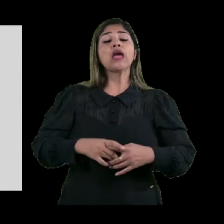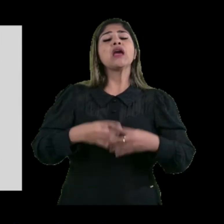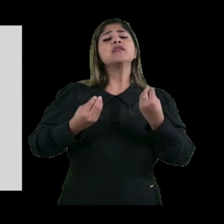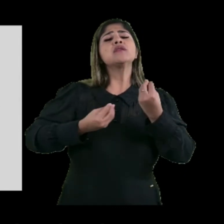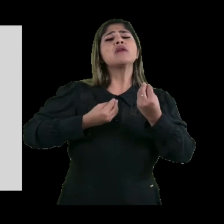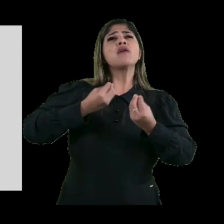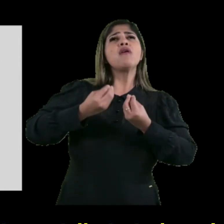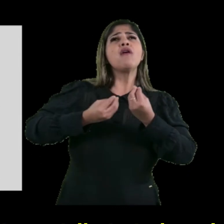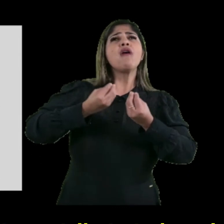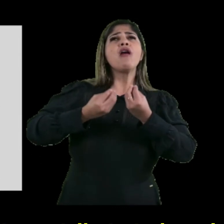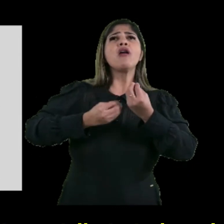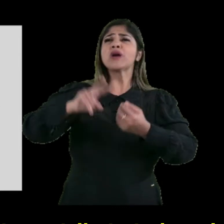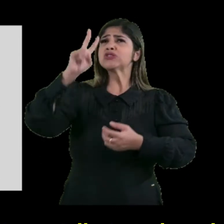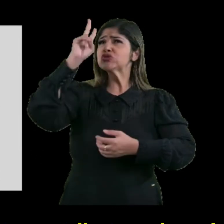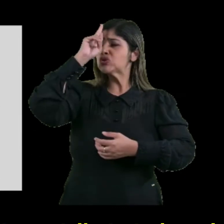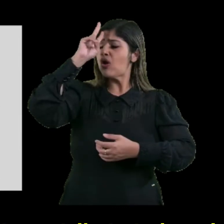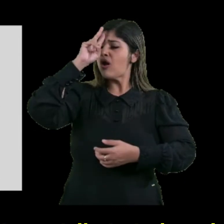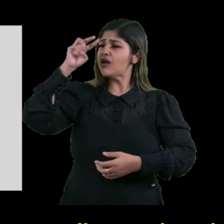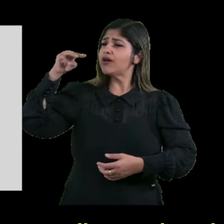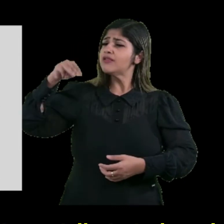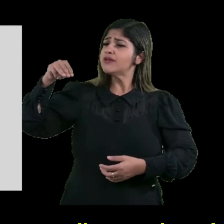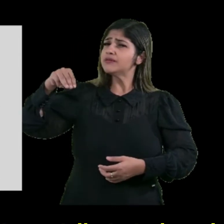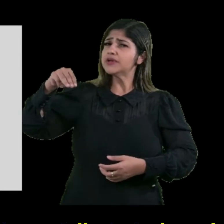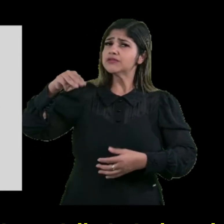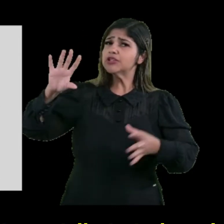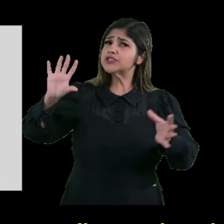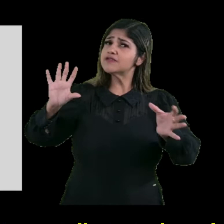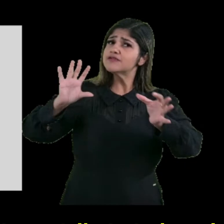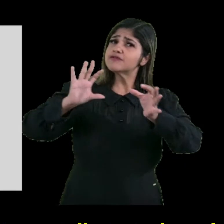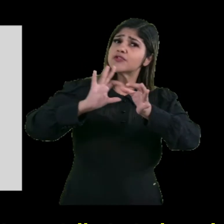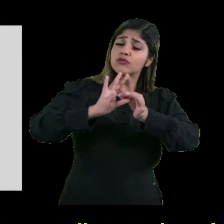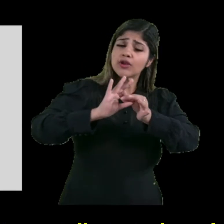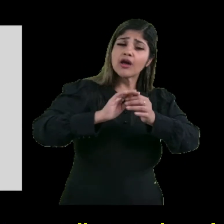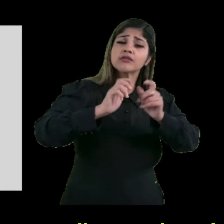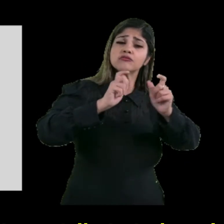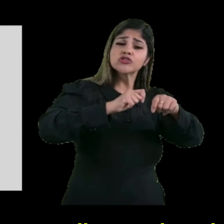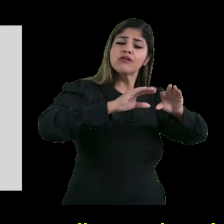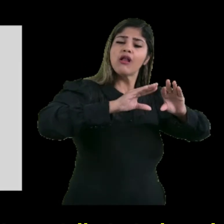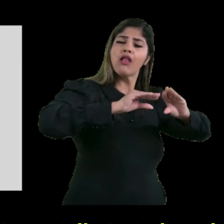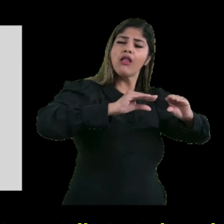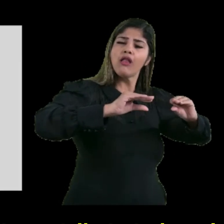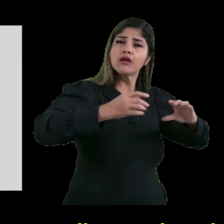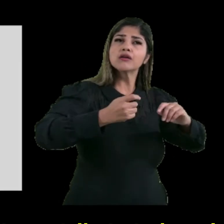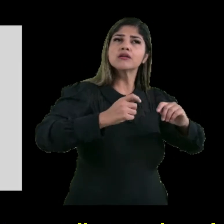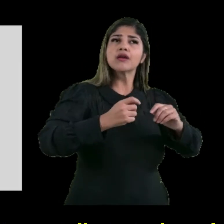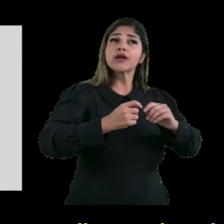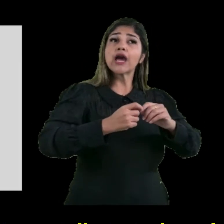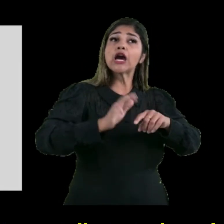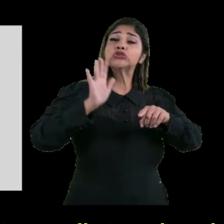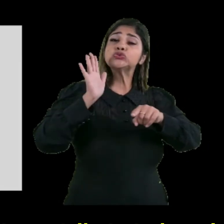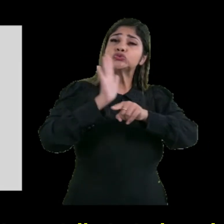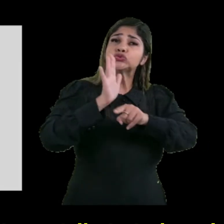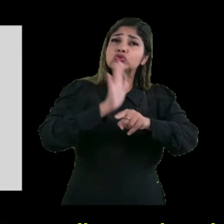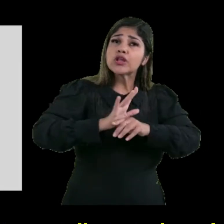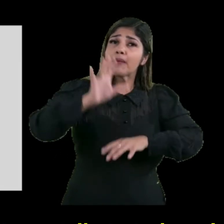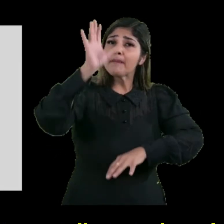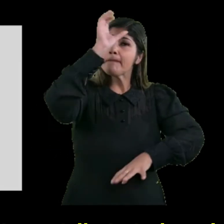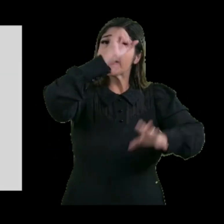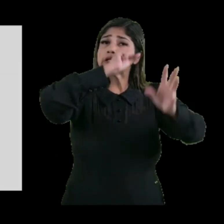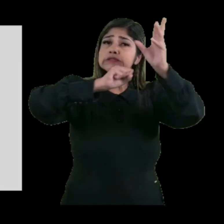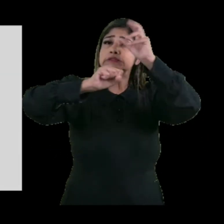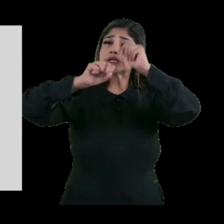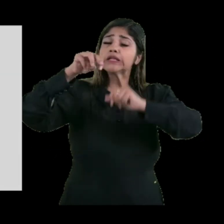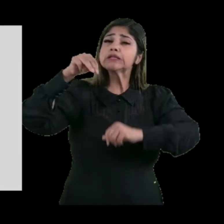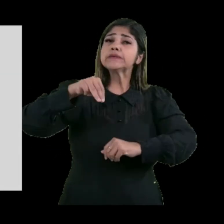of mathematics linked to the tangible instruments contributes to learning arithmetics by students with